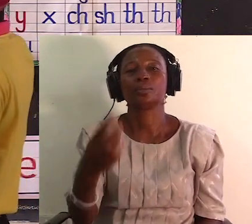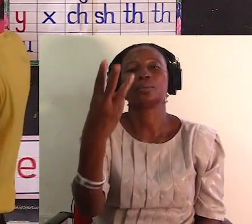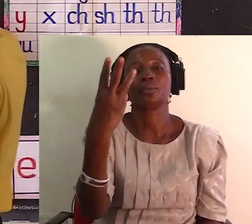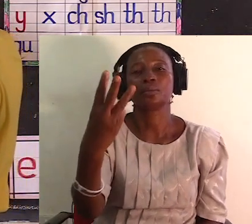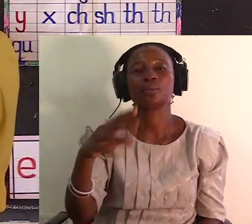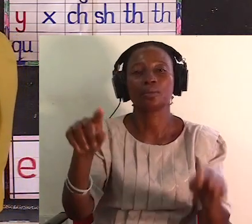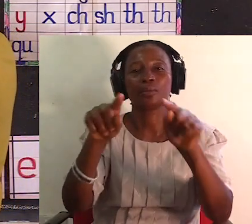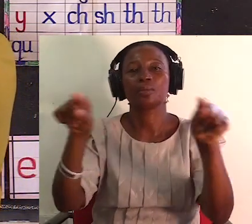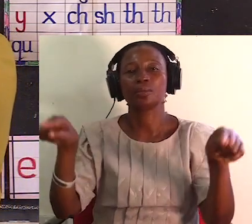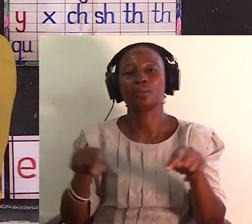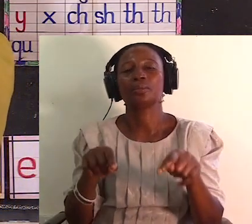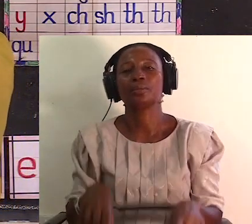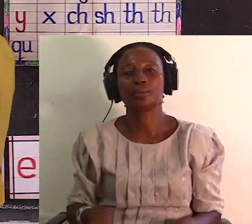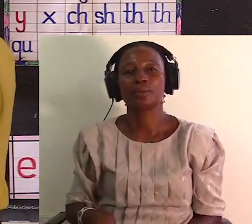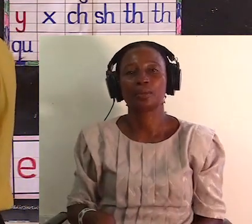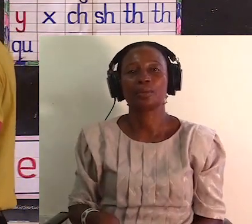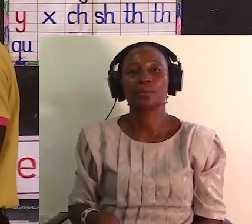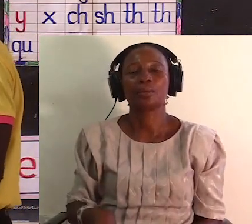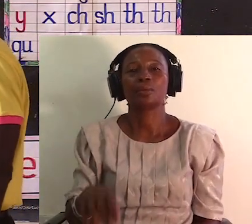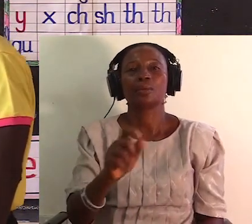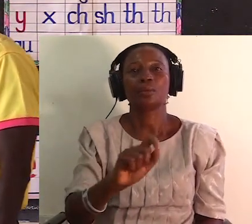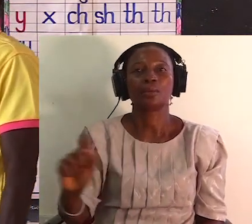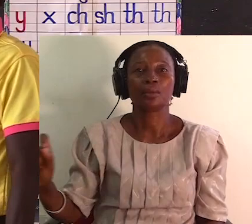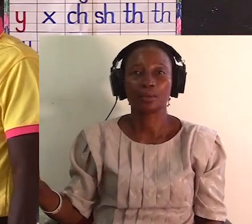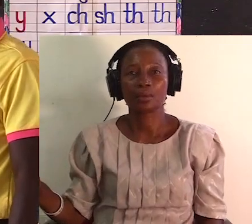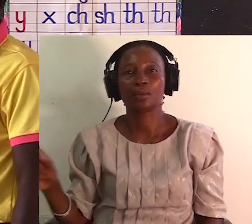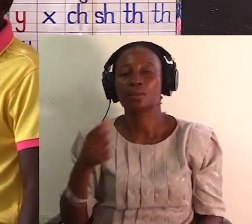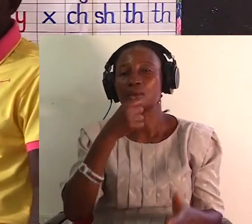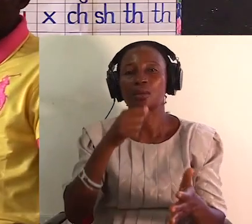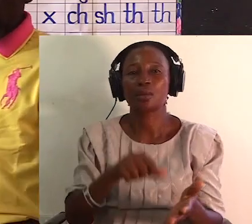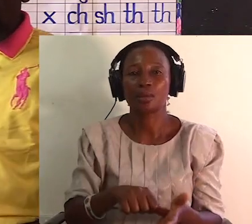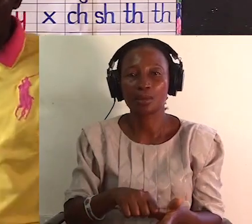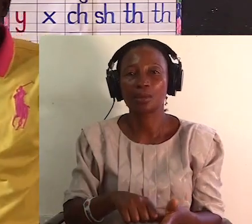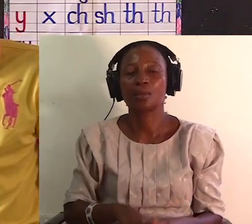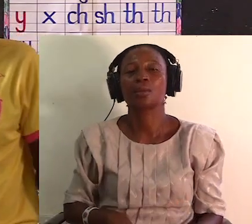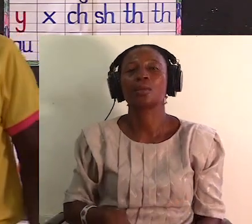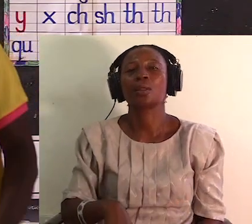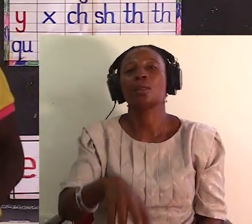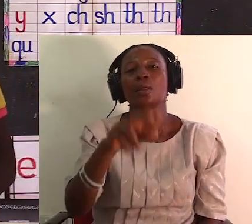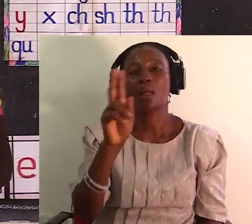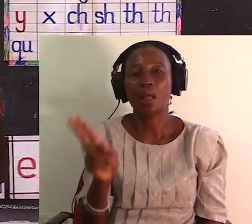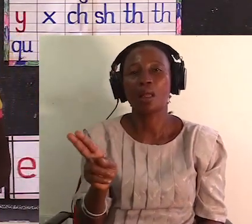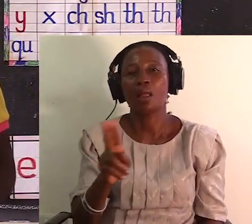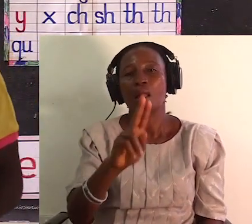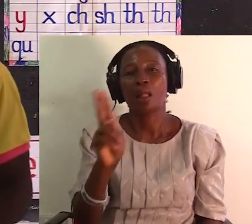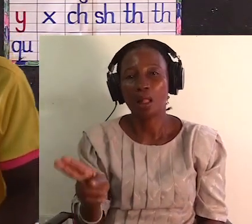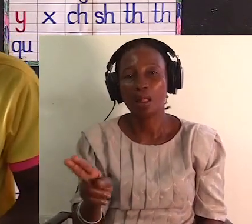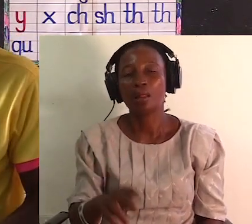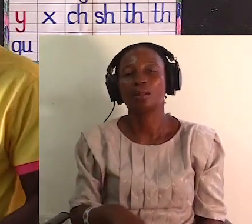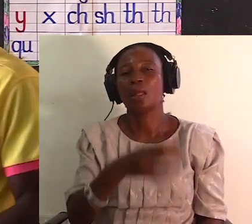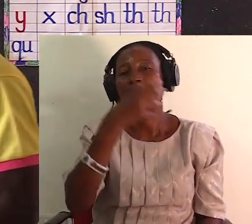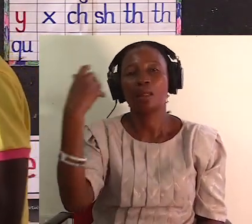In your third box, write the letter sound H, as in